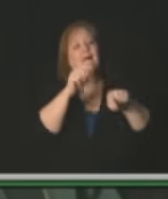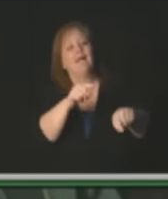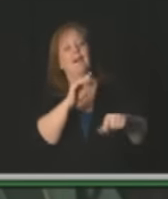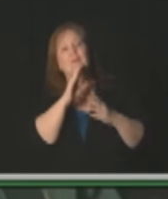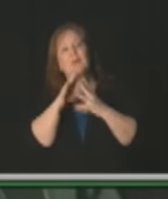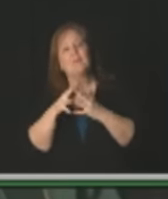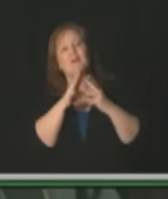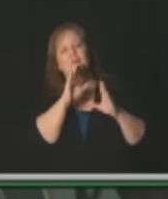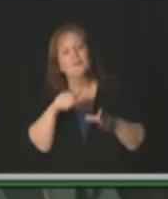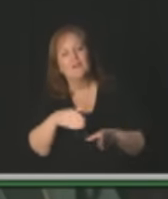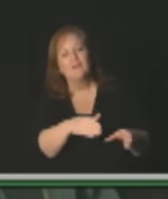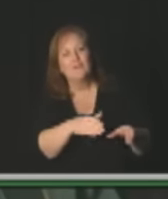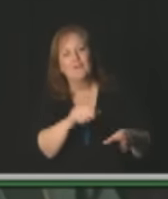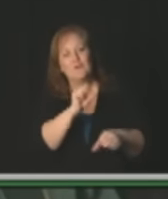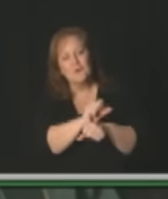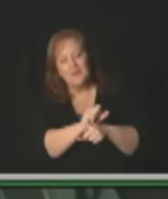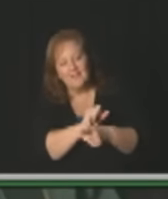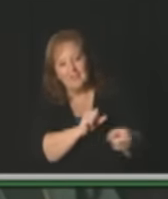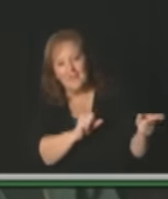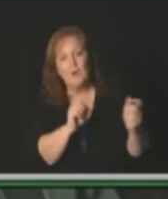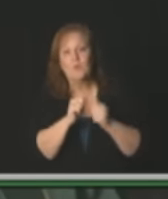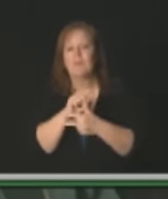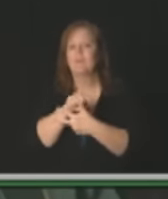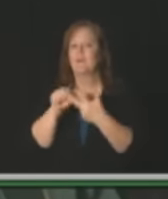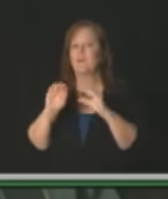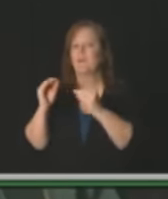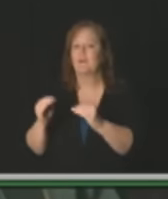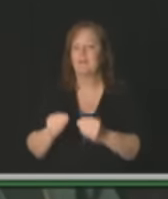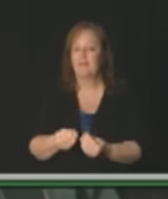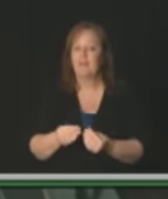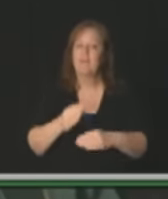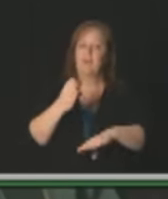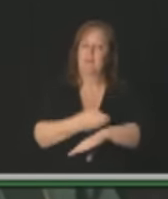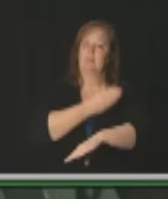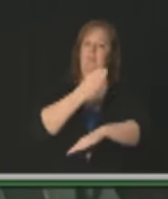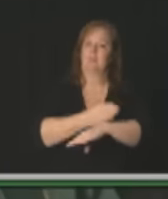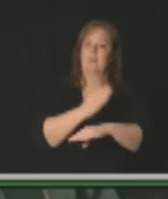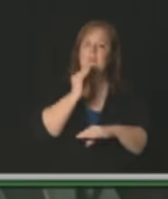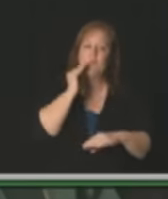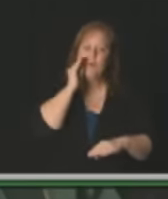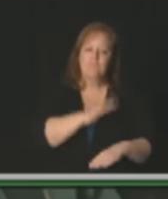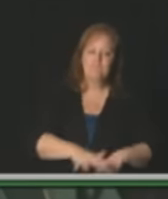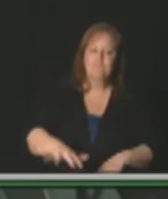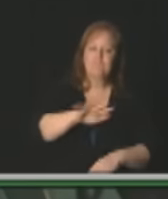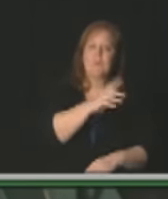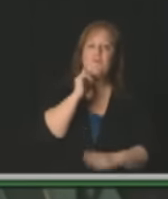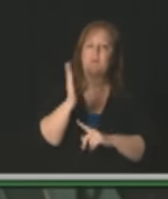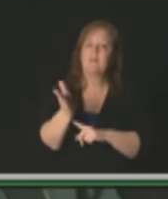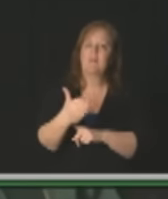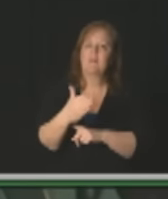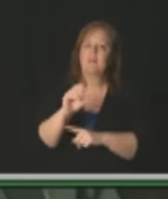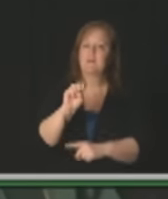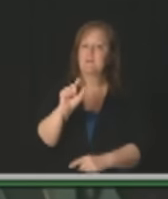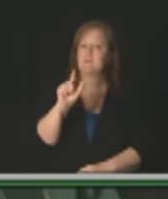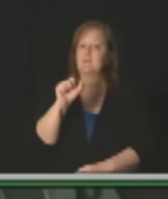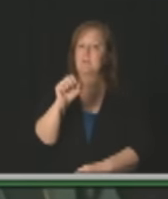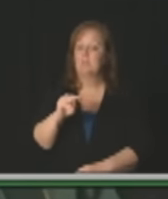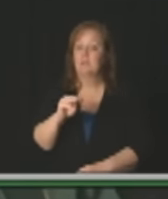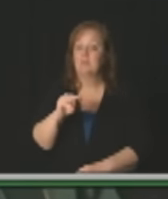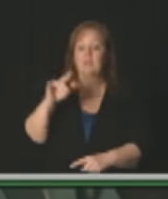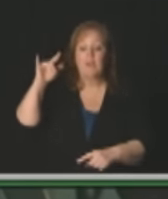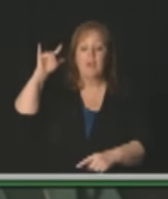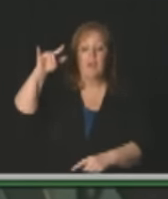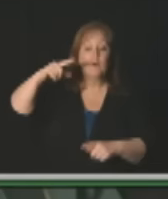River, where with these organizations, they are restoring breeding habitat for salmon. Aerial photos of their project